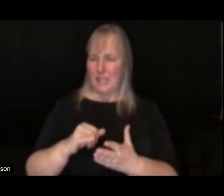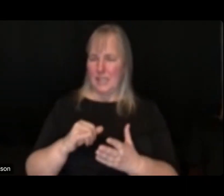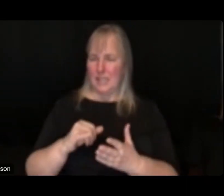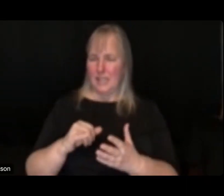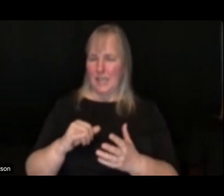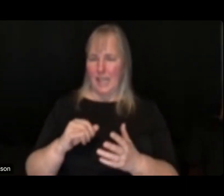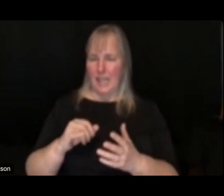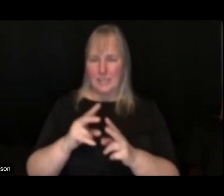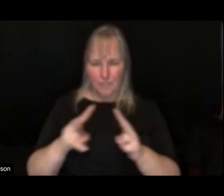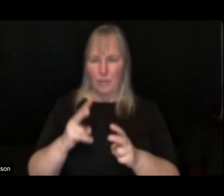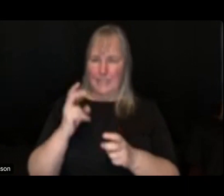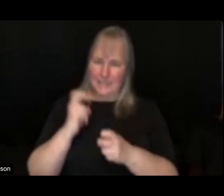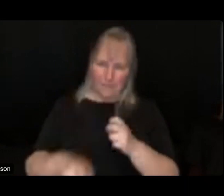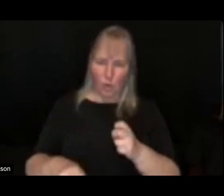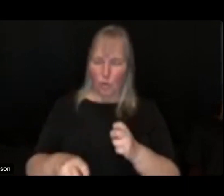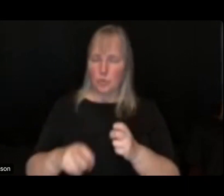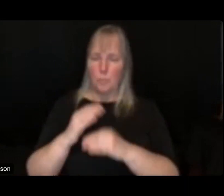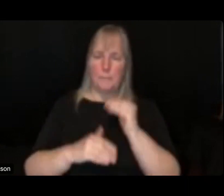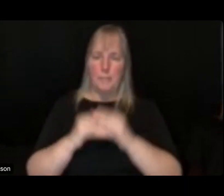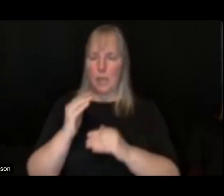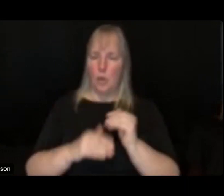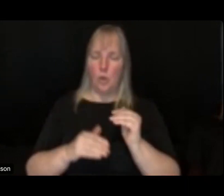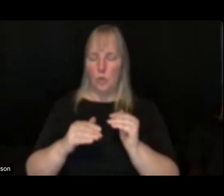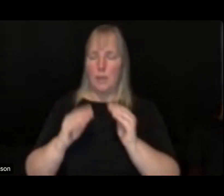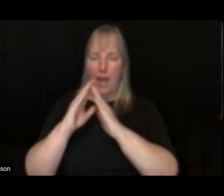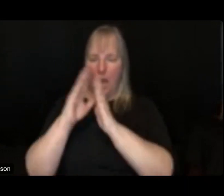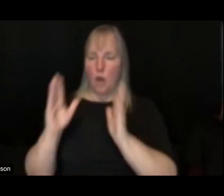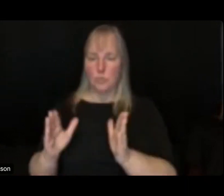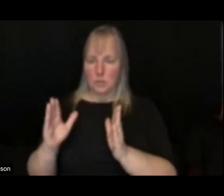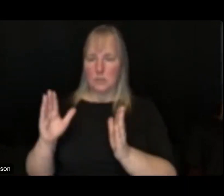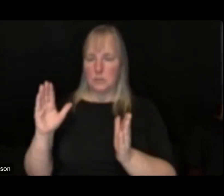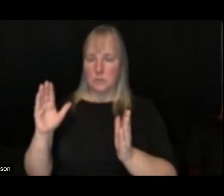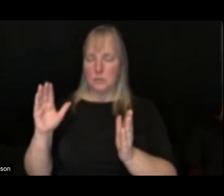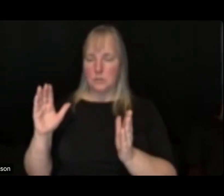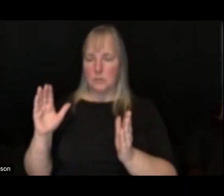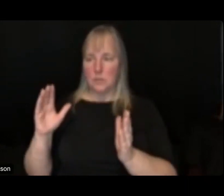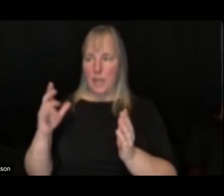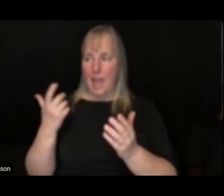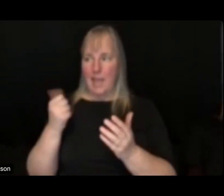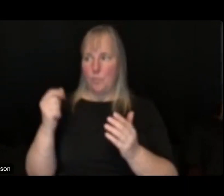difficult to build houses anywhere near this price per square foot that we were building 5 years ago.